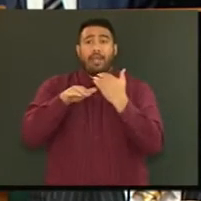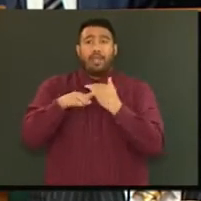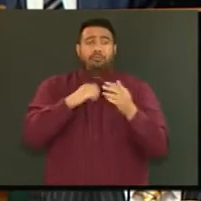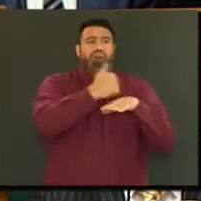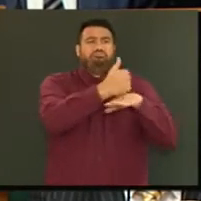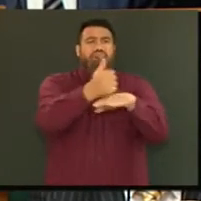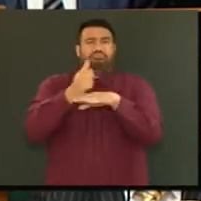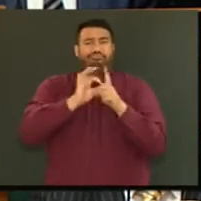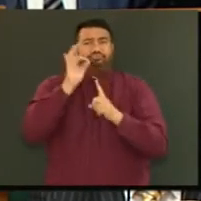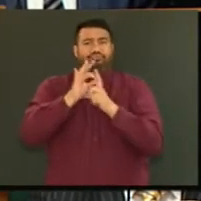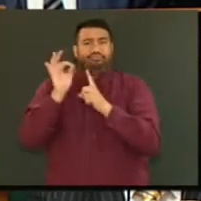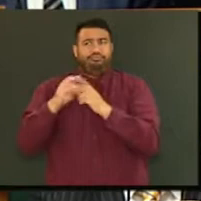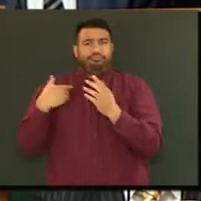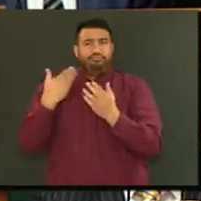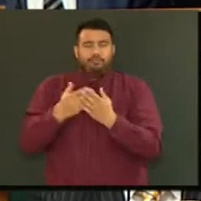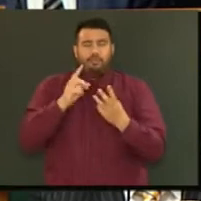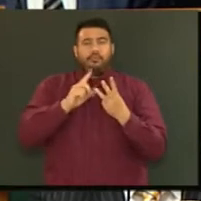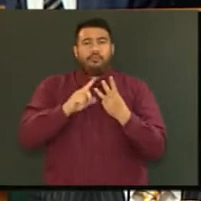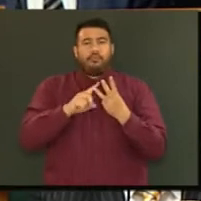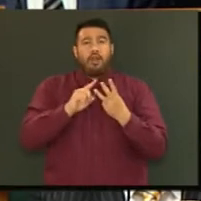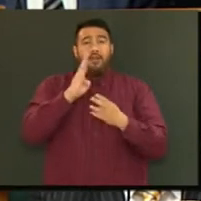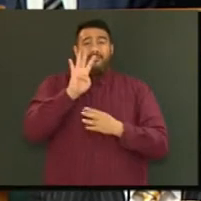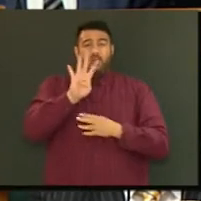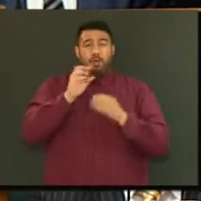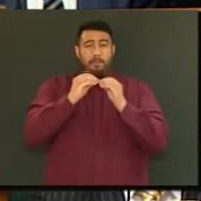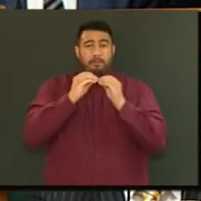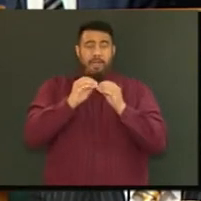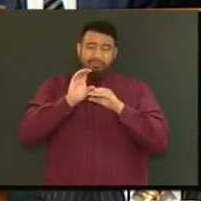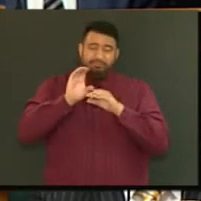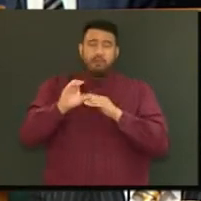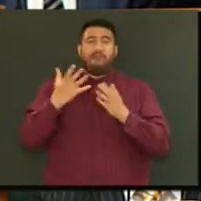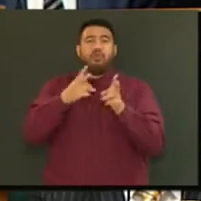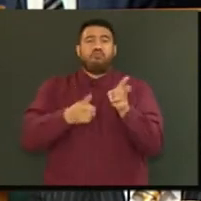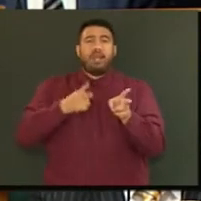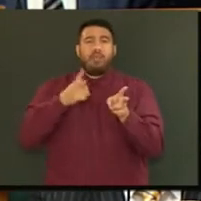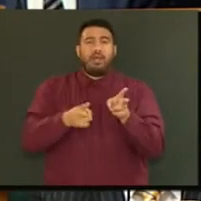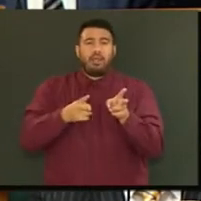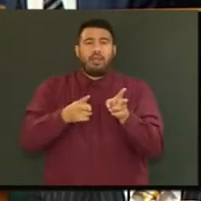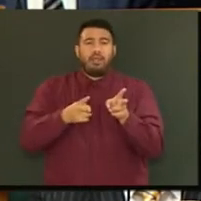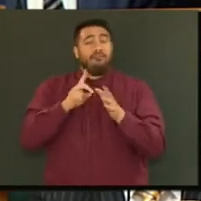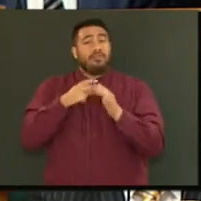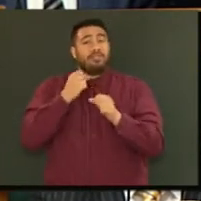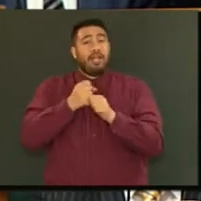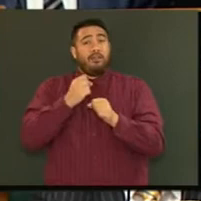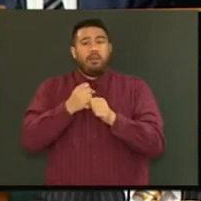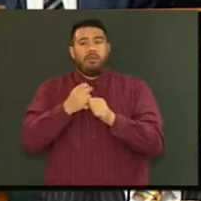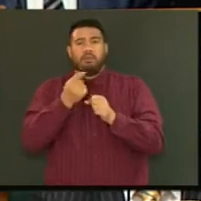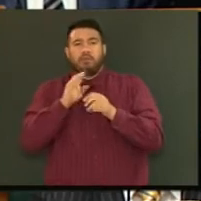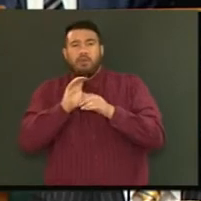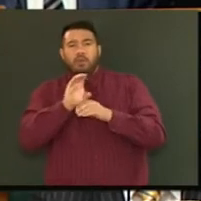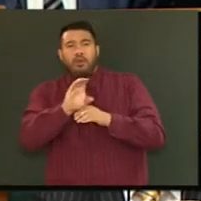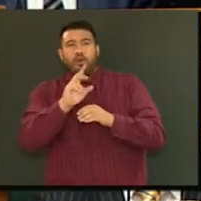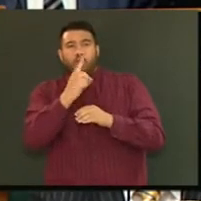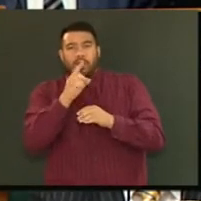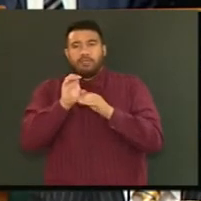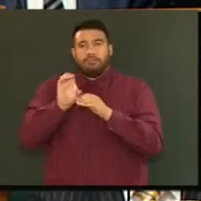decades, and have invested more than $4 billion in our railway system, including funding new commuter rail fleets in both Auckland